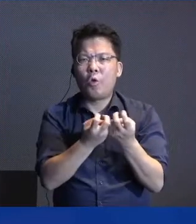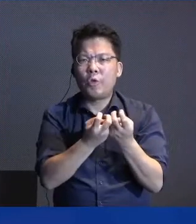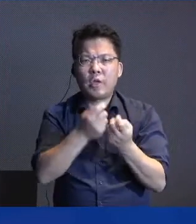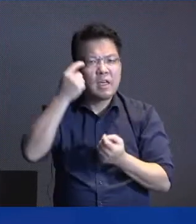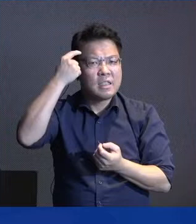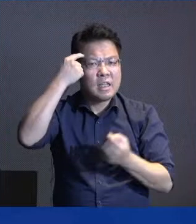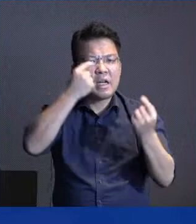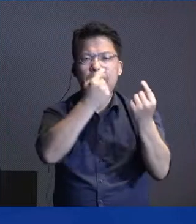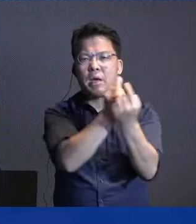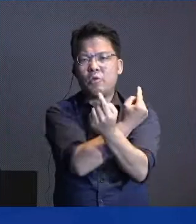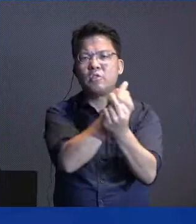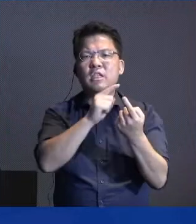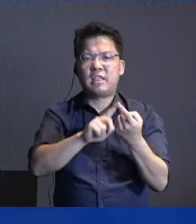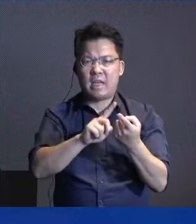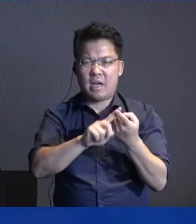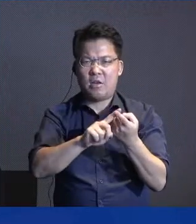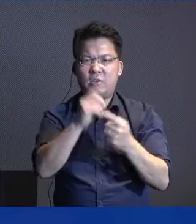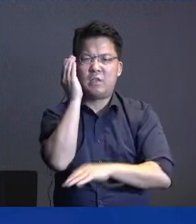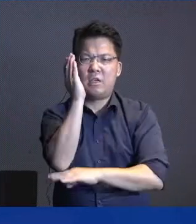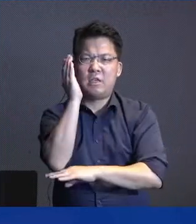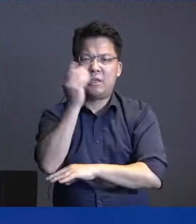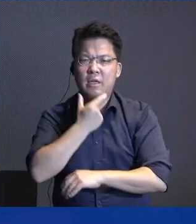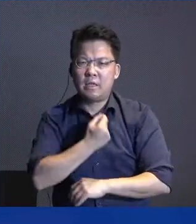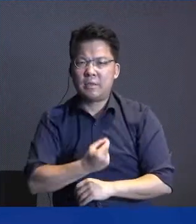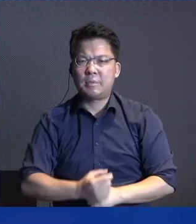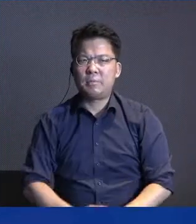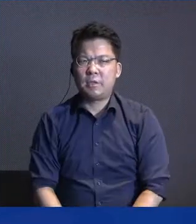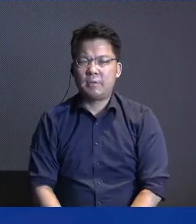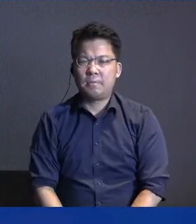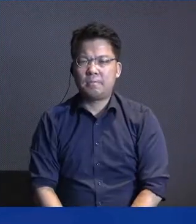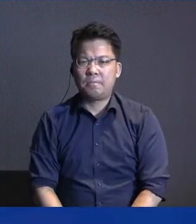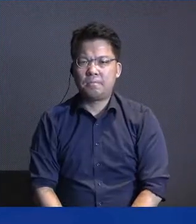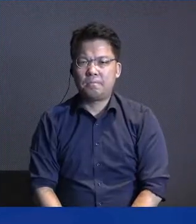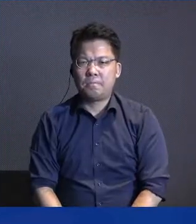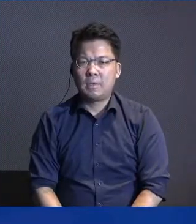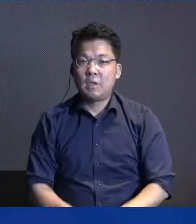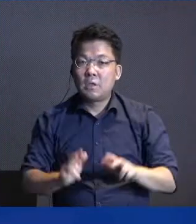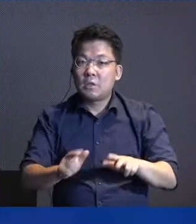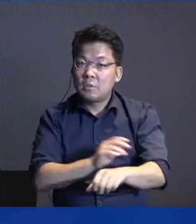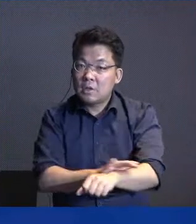There is a slight disturbance in my screen. I believe I'm still audible, right?